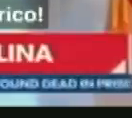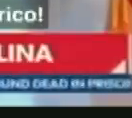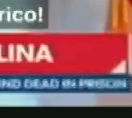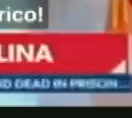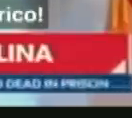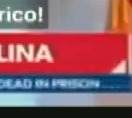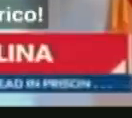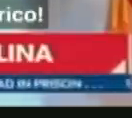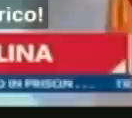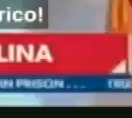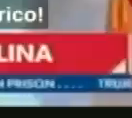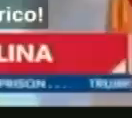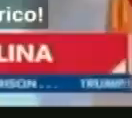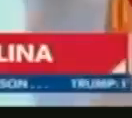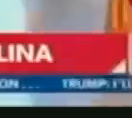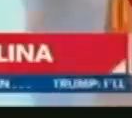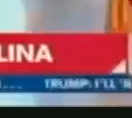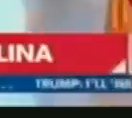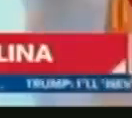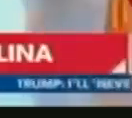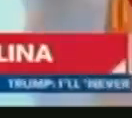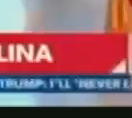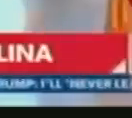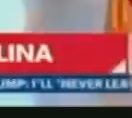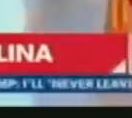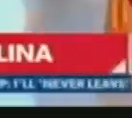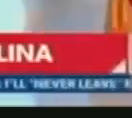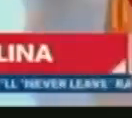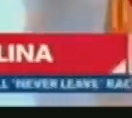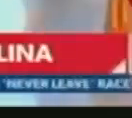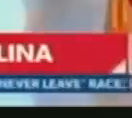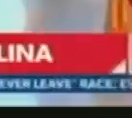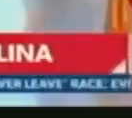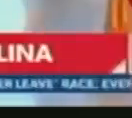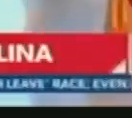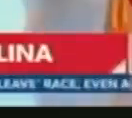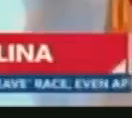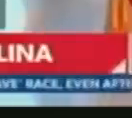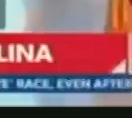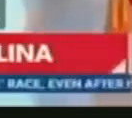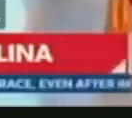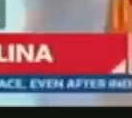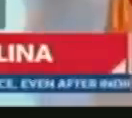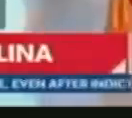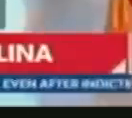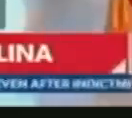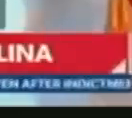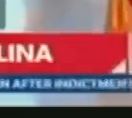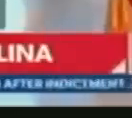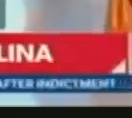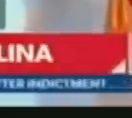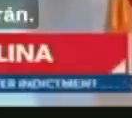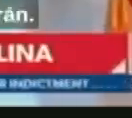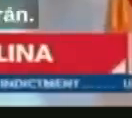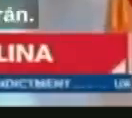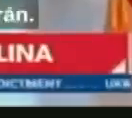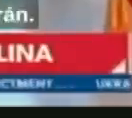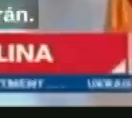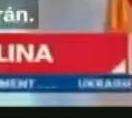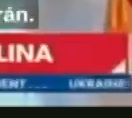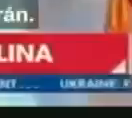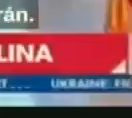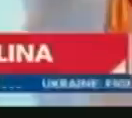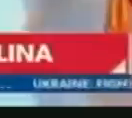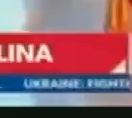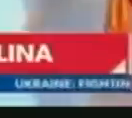Venezuela, so we're making a dictator very rich. Can you believe this? Nobody can believe it. You know where the oil, you know, their oil is garbage. It's horrible. The worst you can